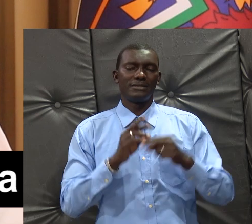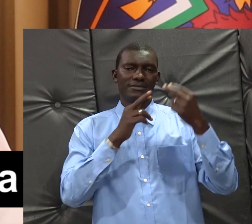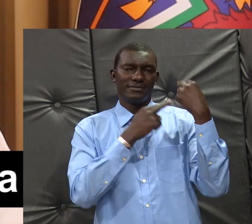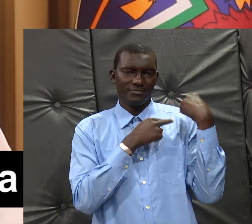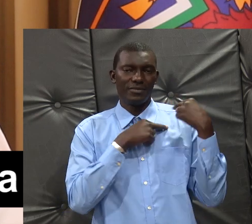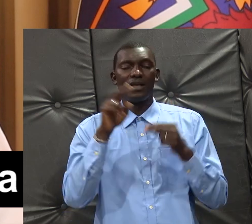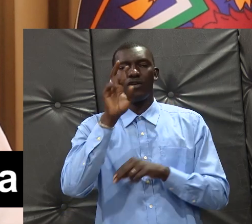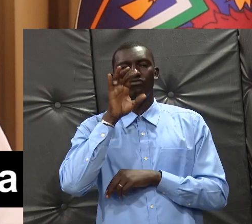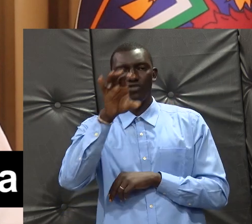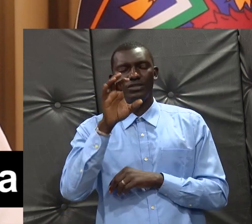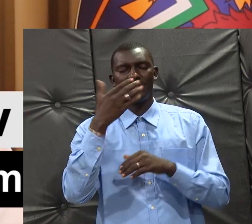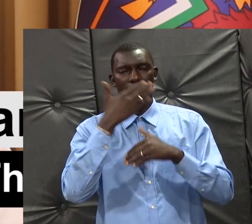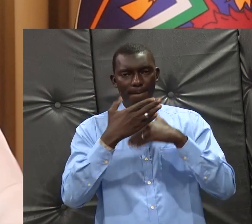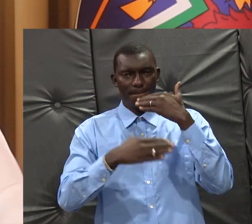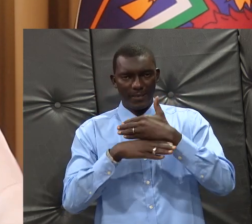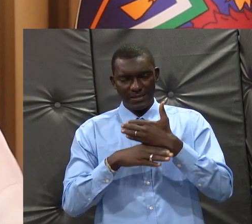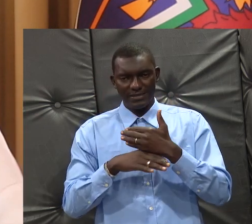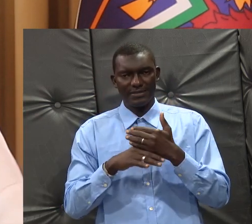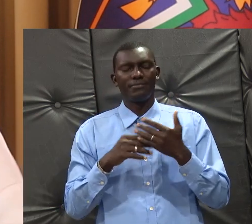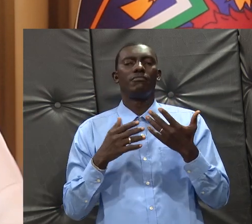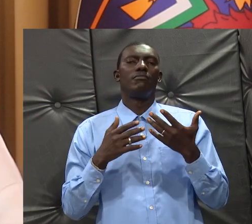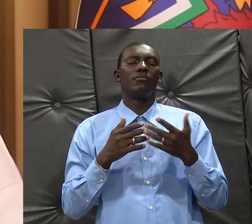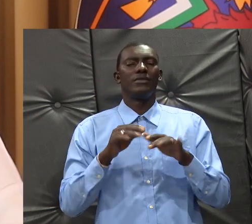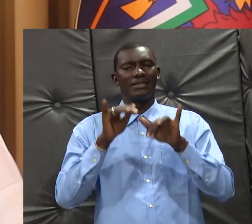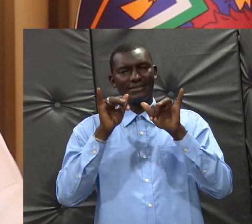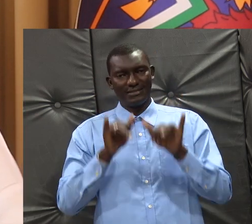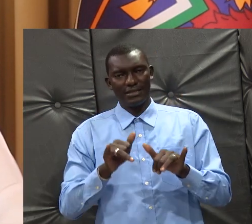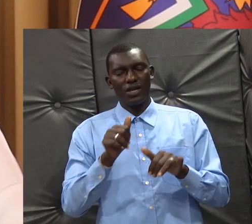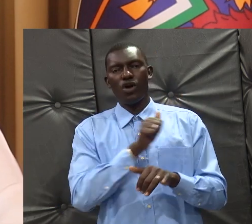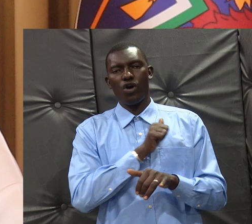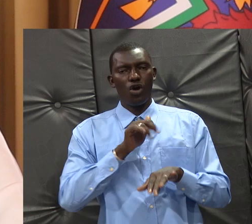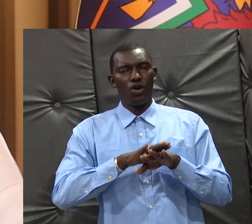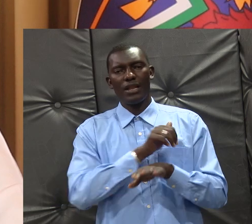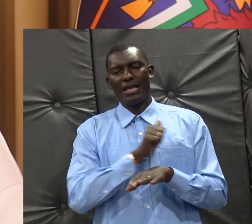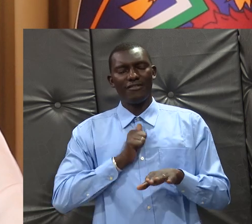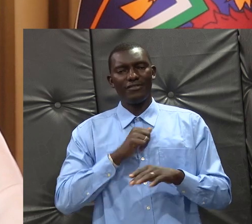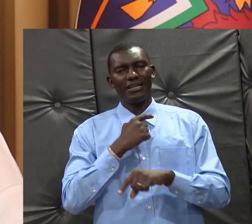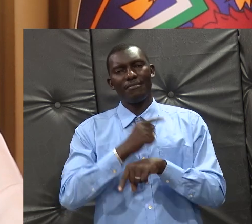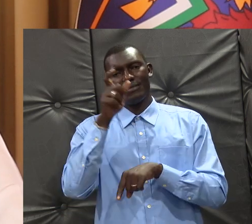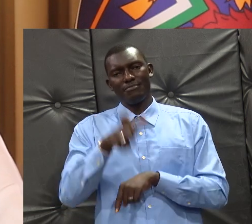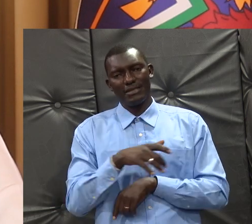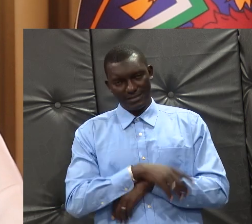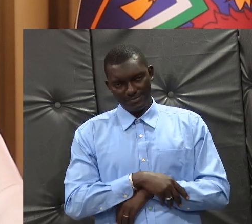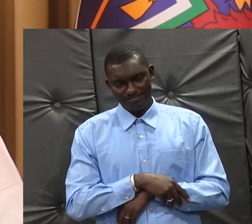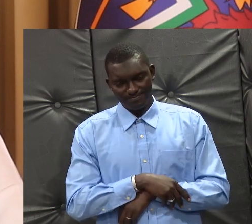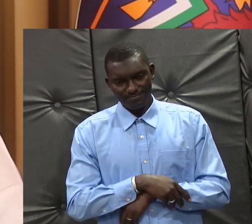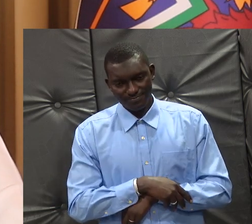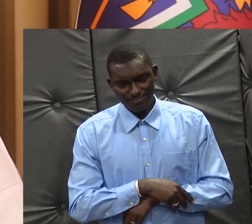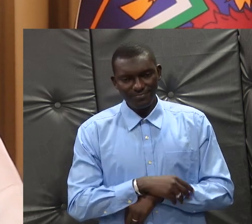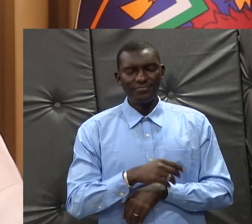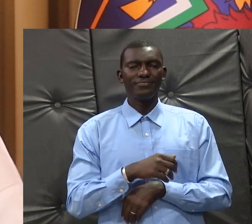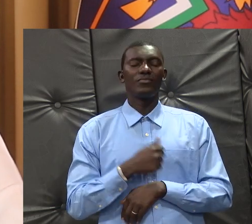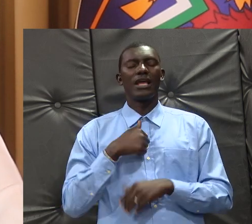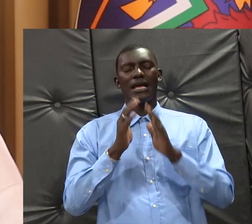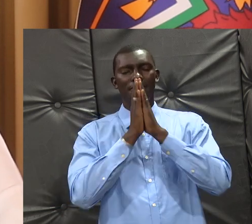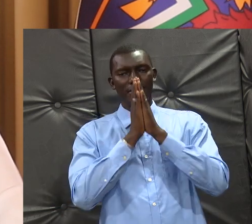strengthens our love for one another and reinforces our commitment to the advancement of the nation,